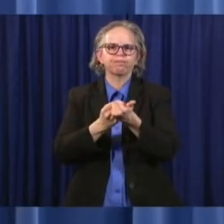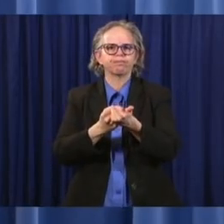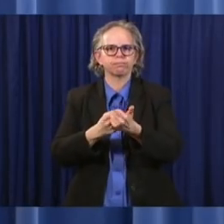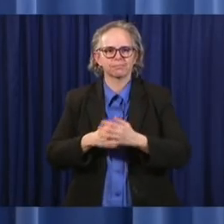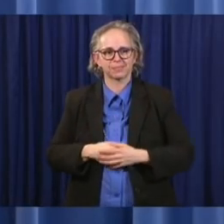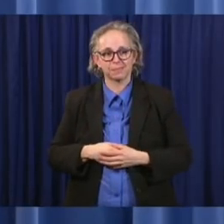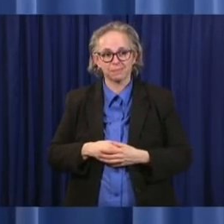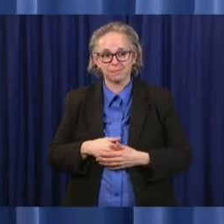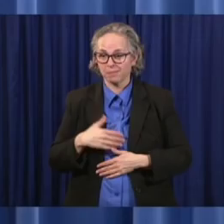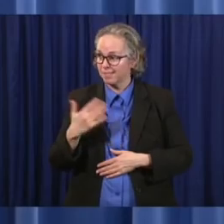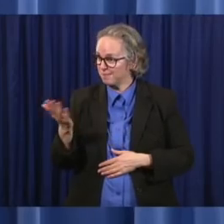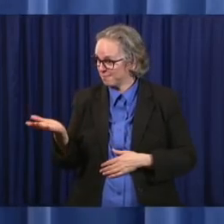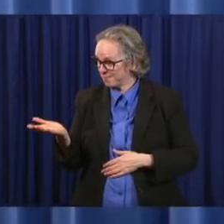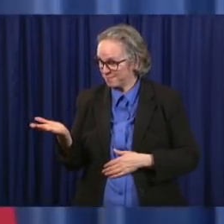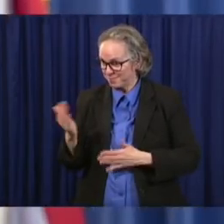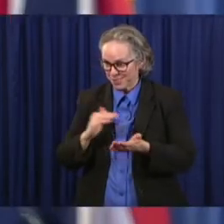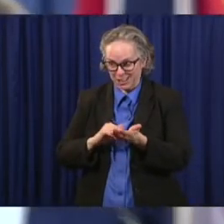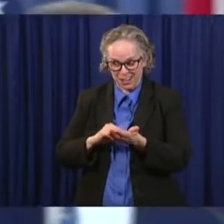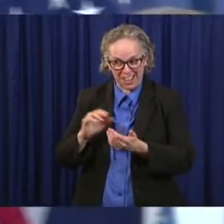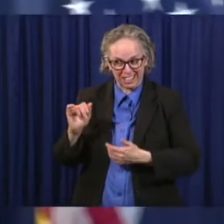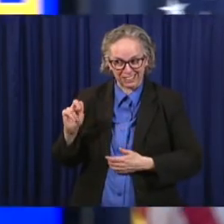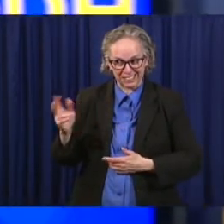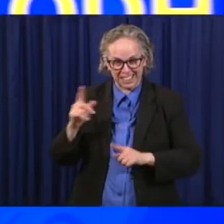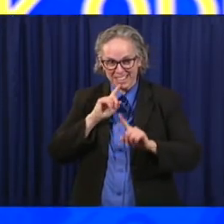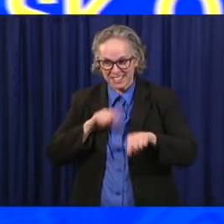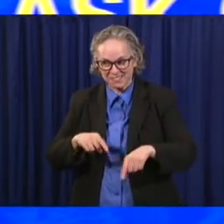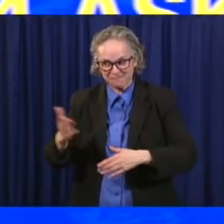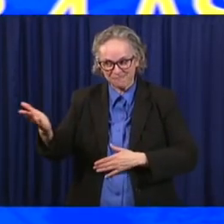And Dr. Acton? Get to answer too.